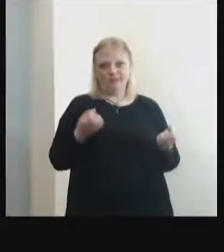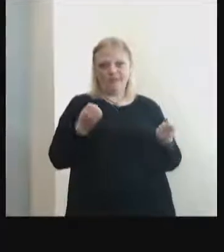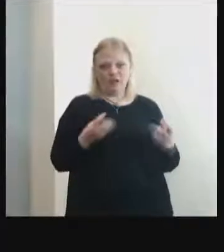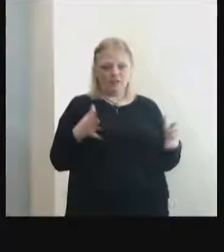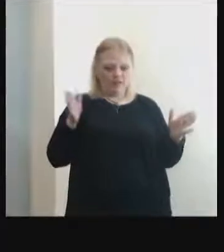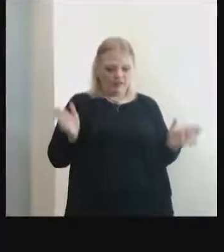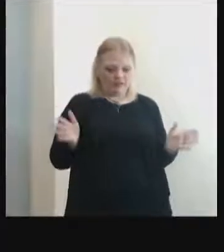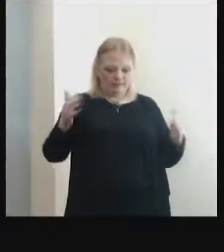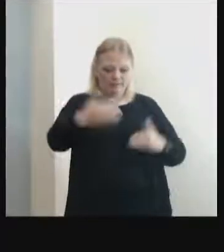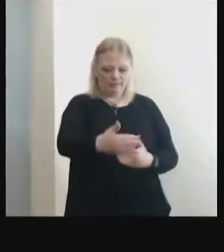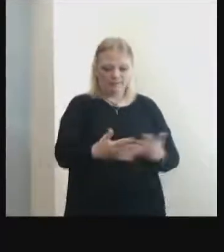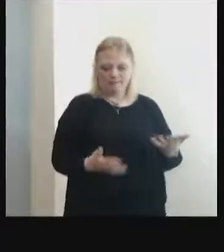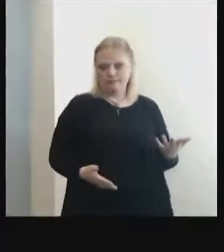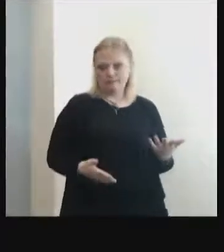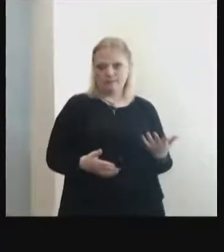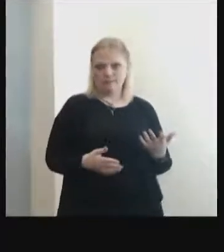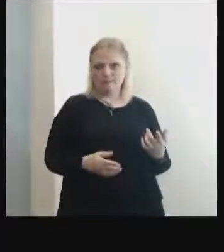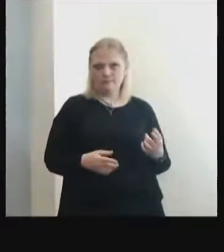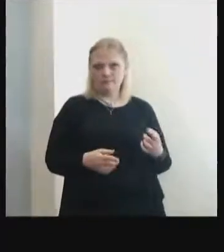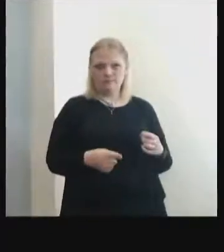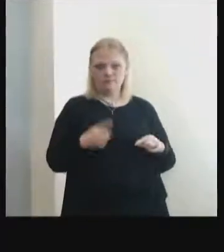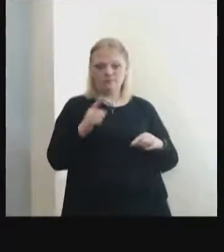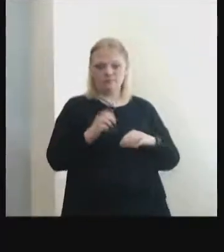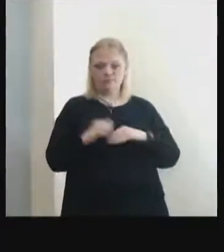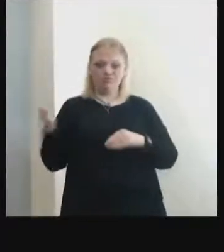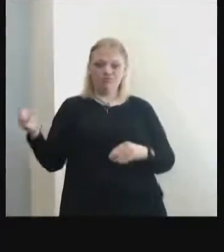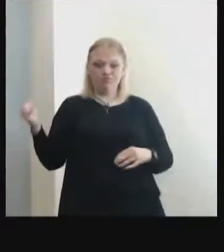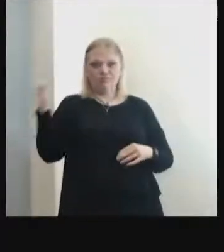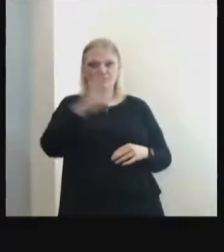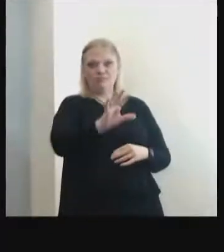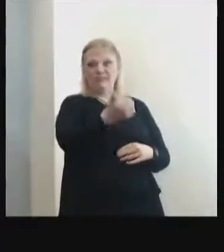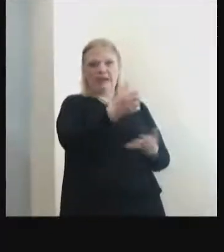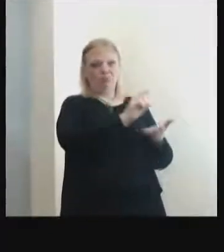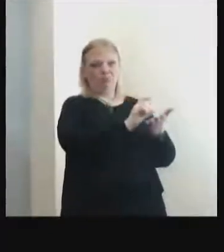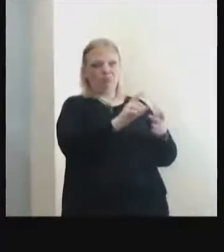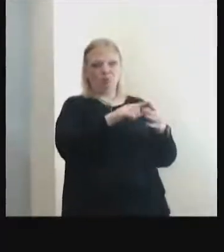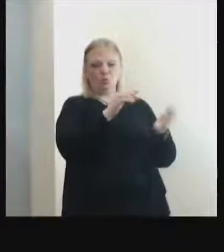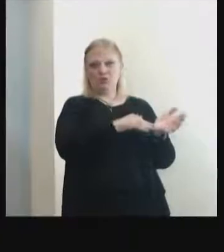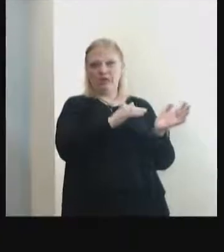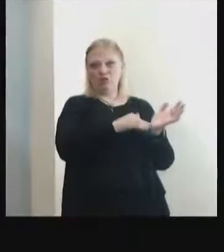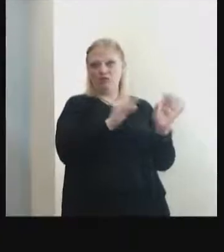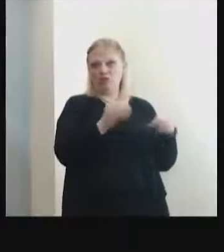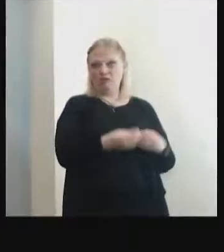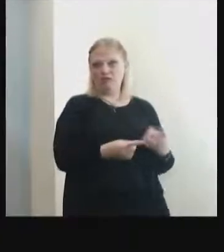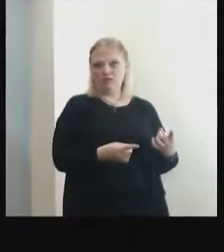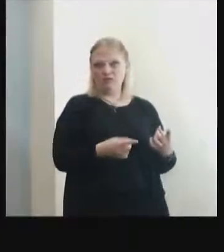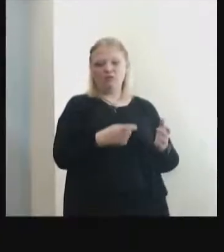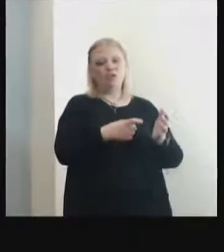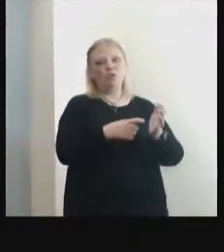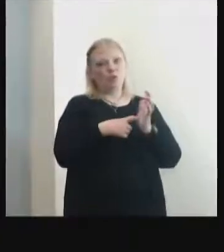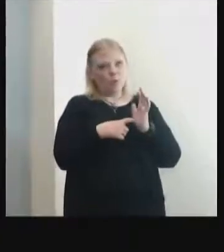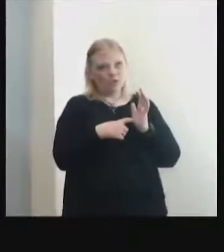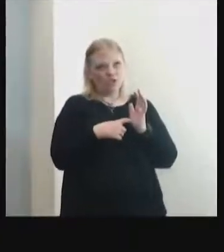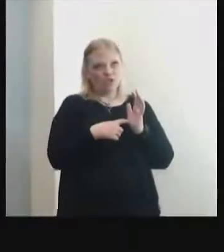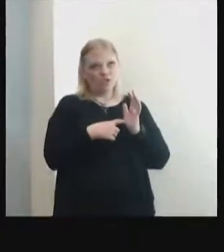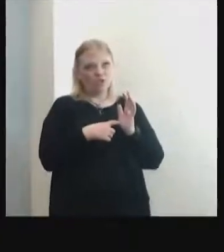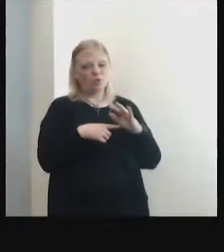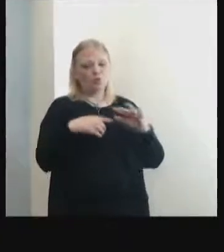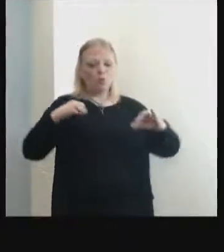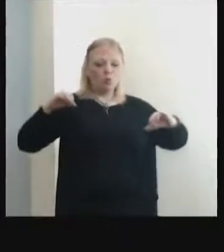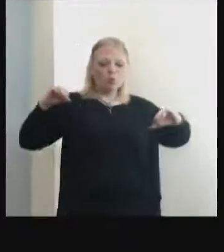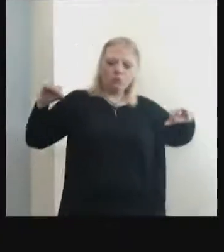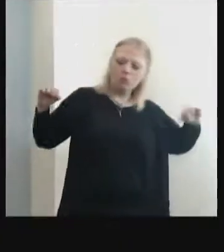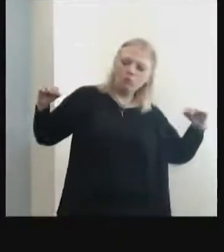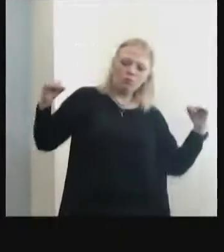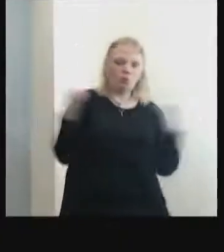tray. It's not like you can just ship 10 doses to a pediatrician. It also requires the